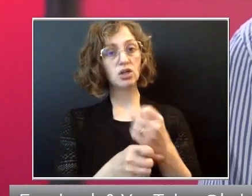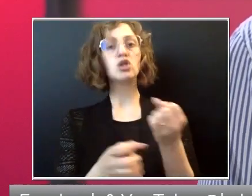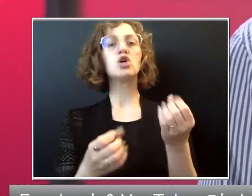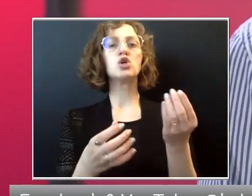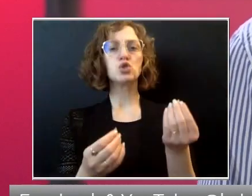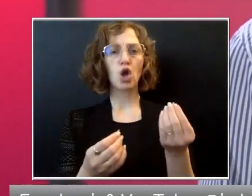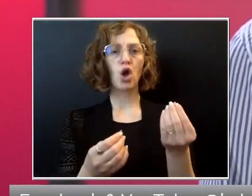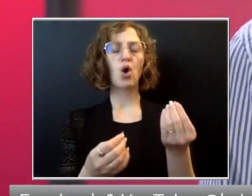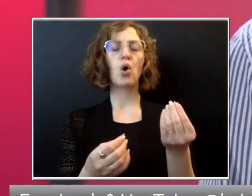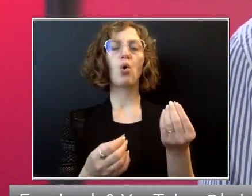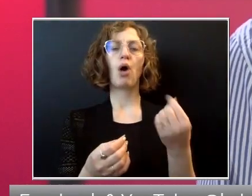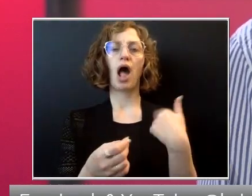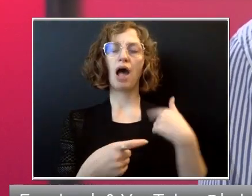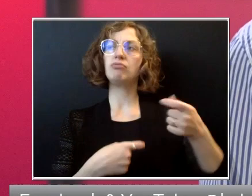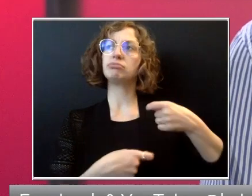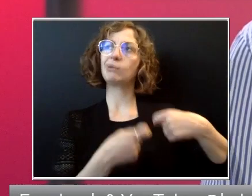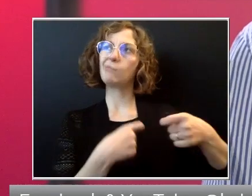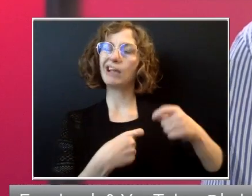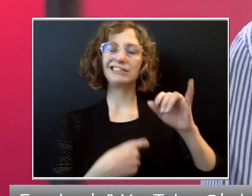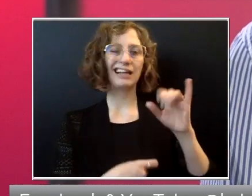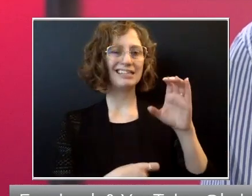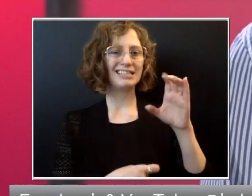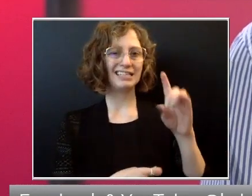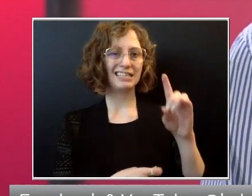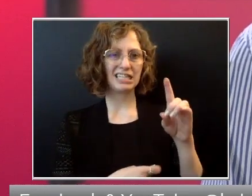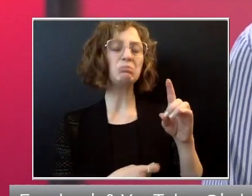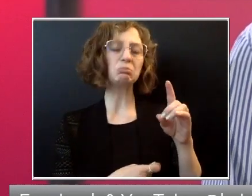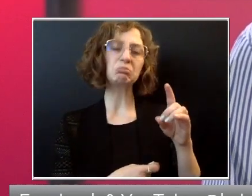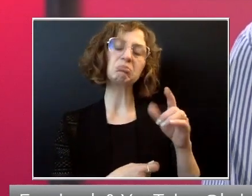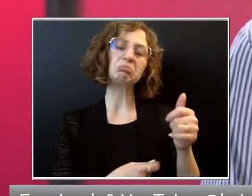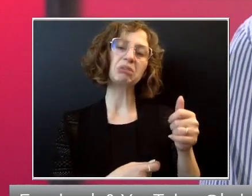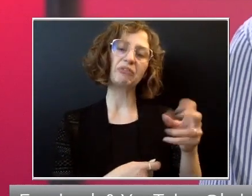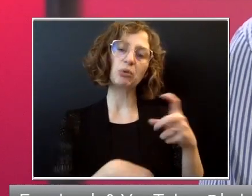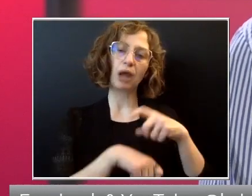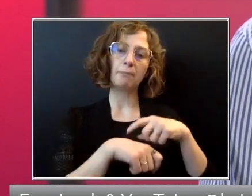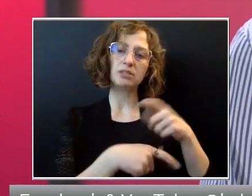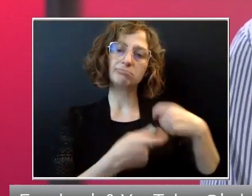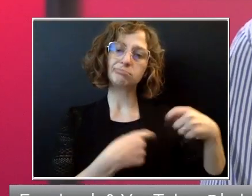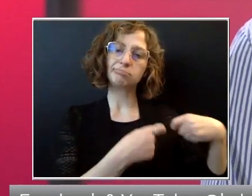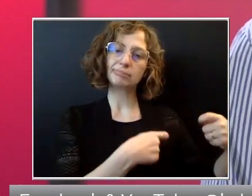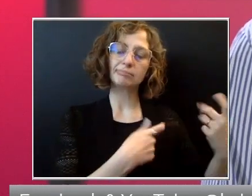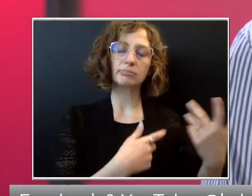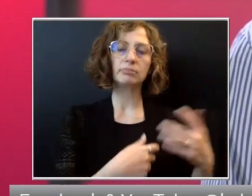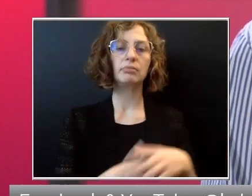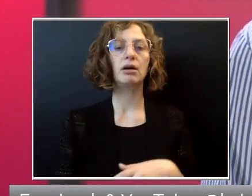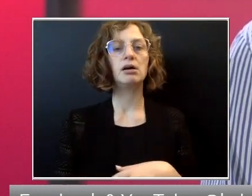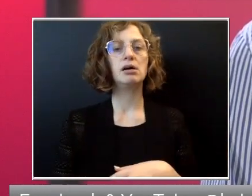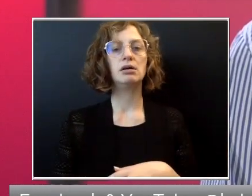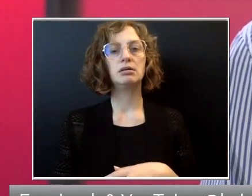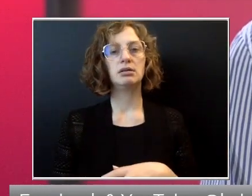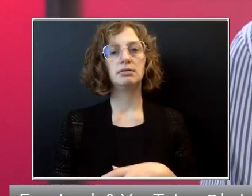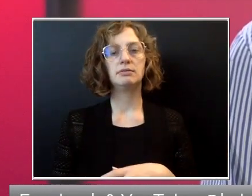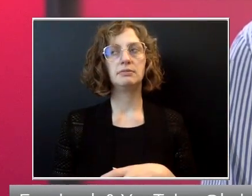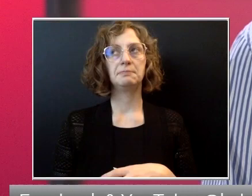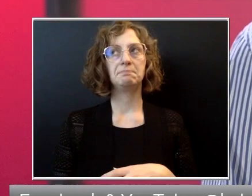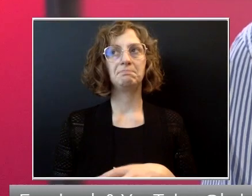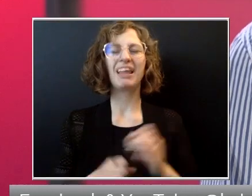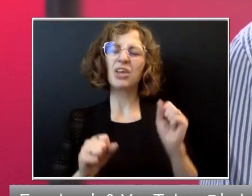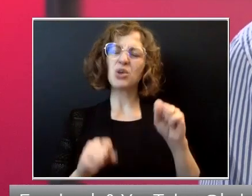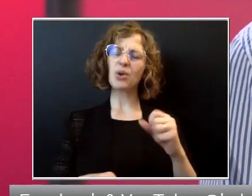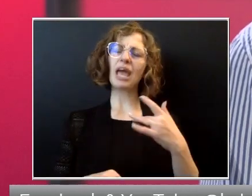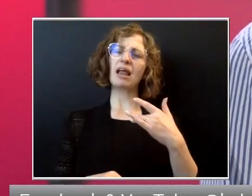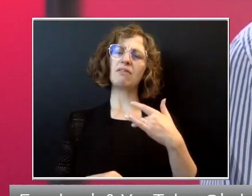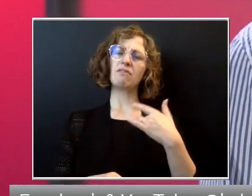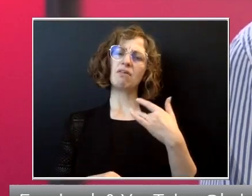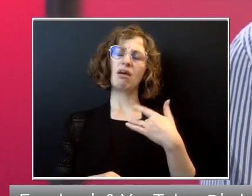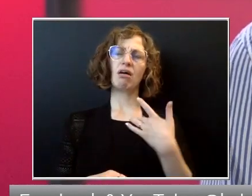ICDs, over the years, like my ICD replaced. And you can feel it. As far